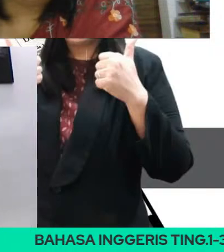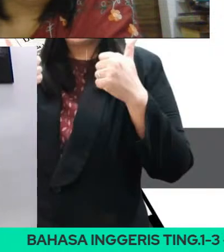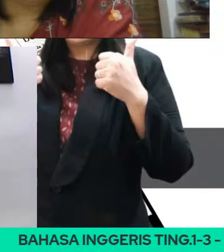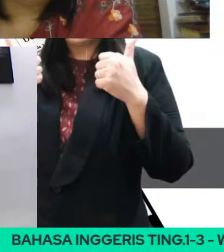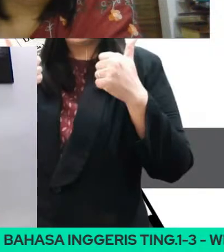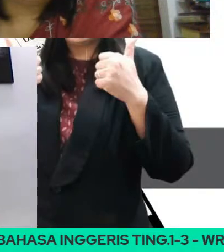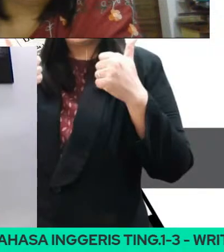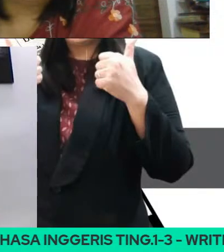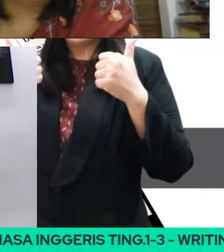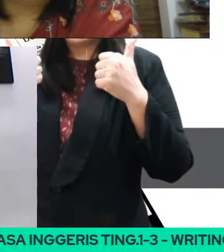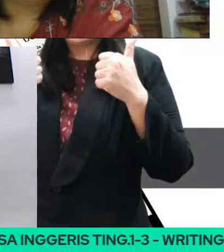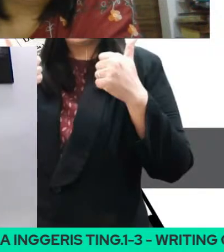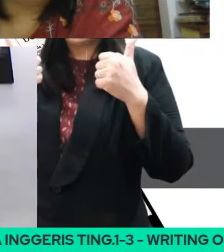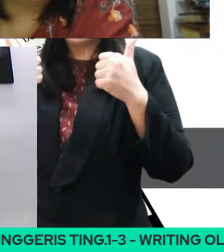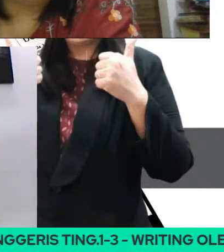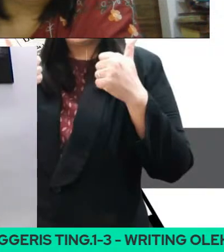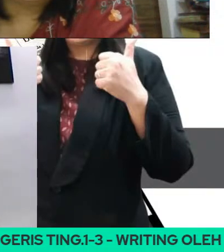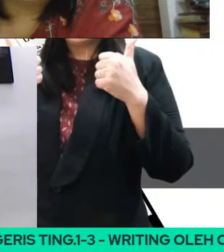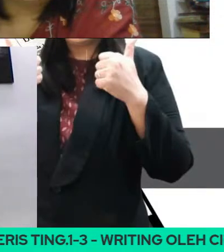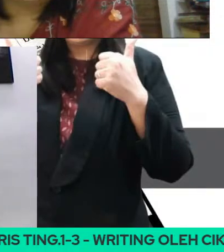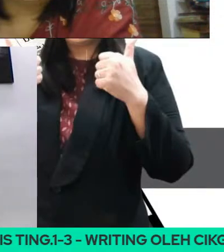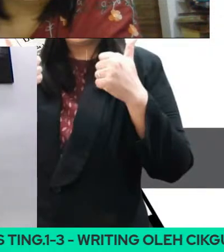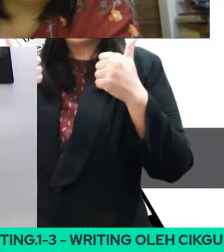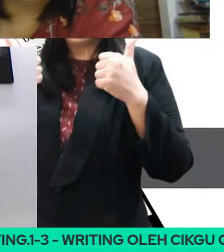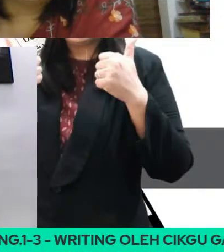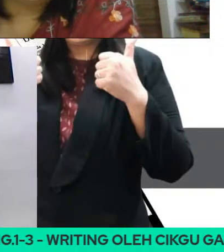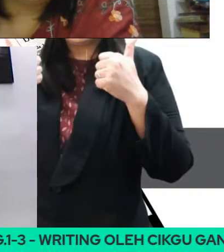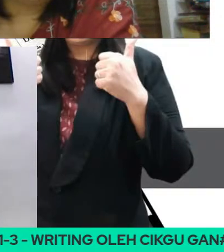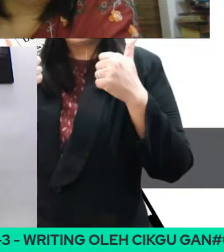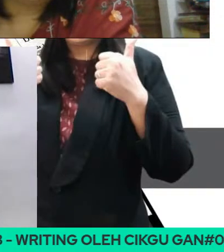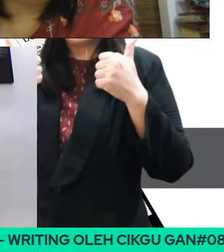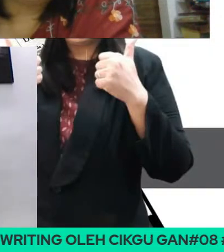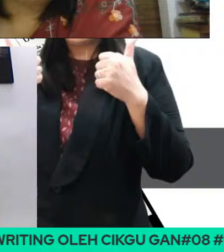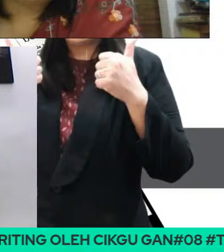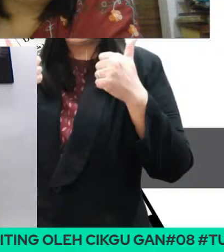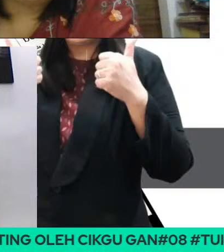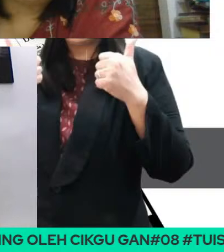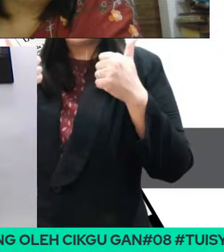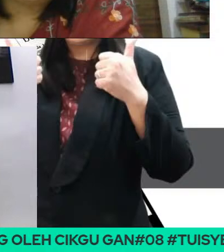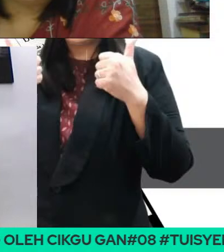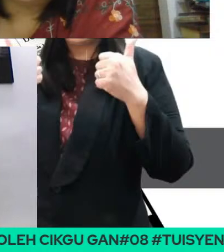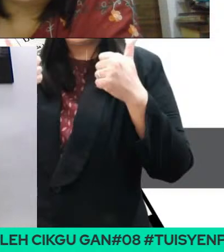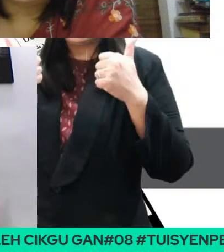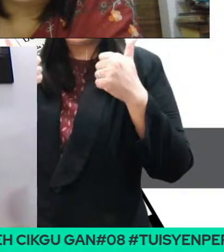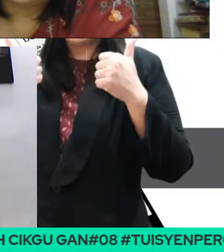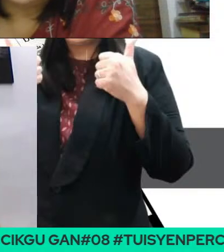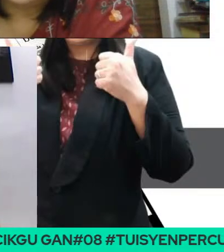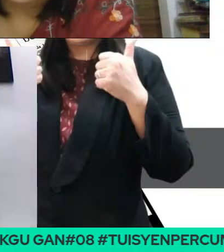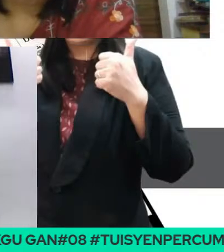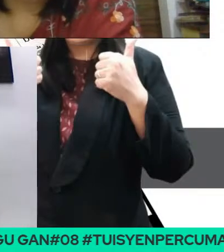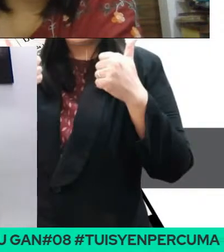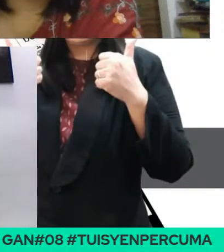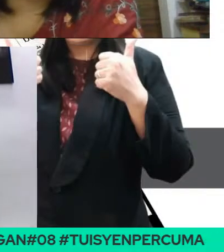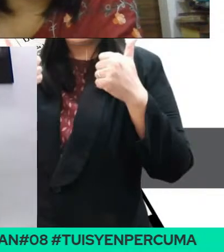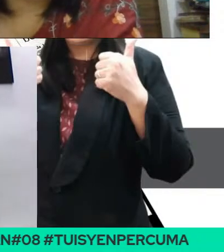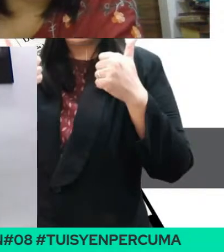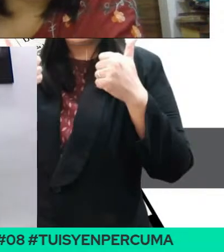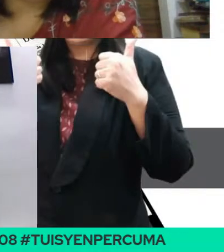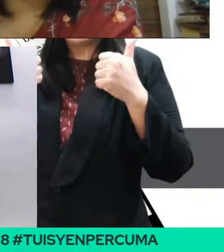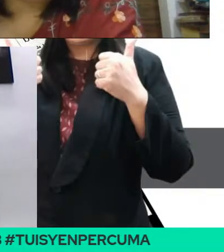co-curriculum marks. You understand? So take advantage of this, because this will help you to increase your